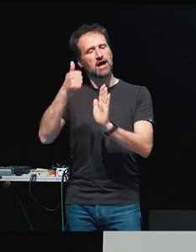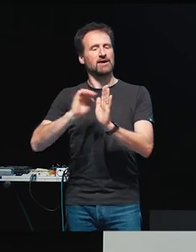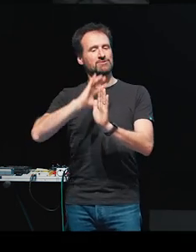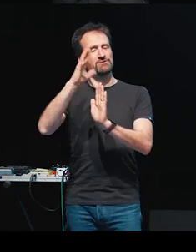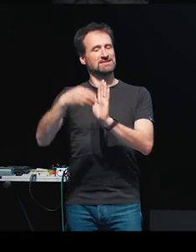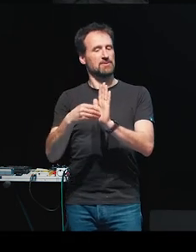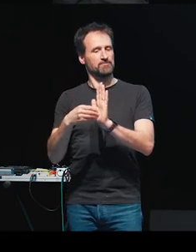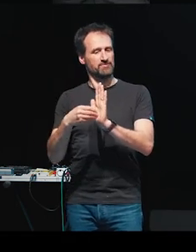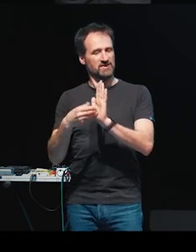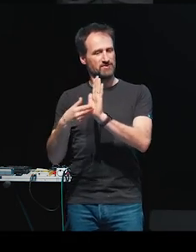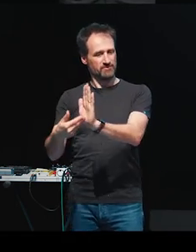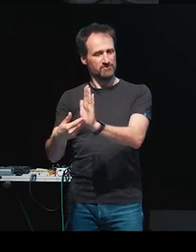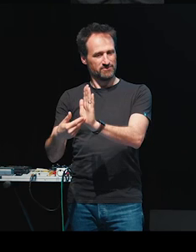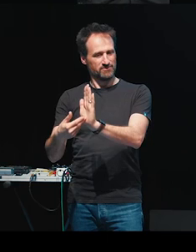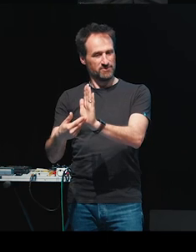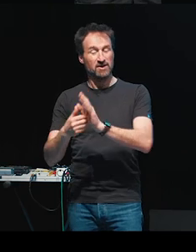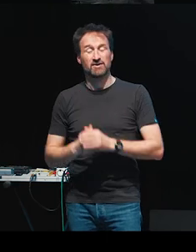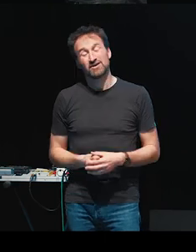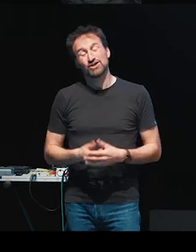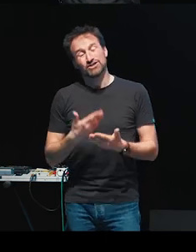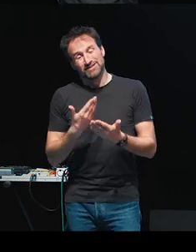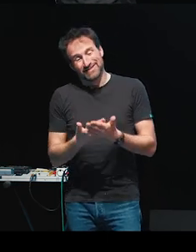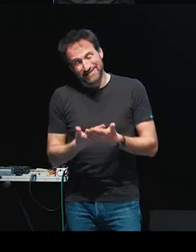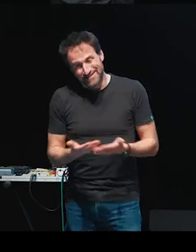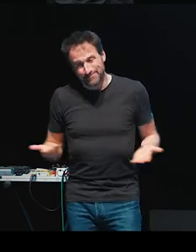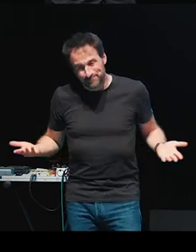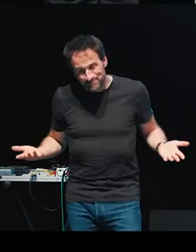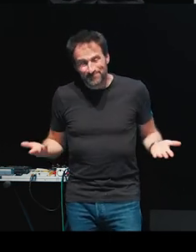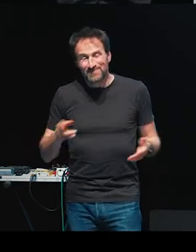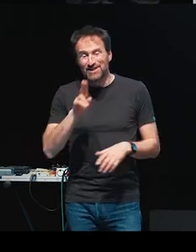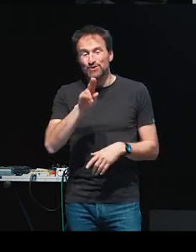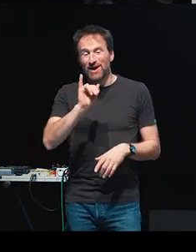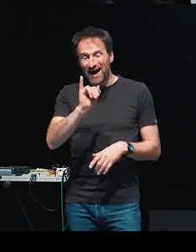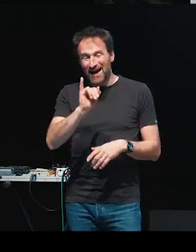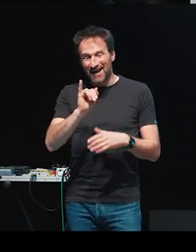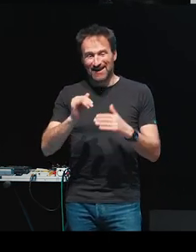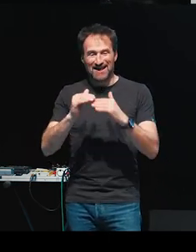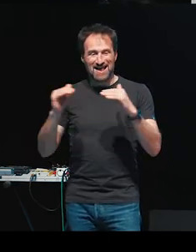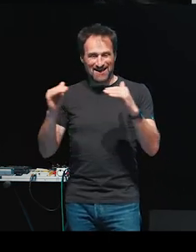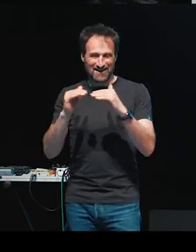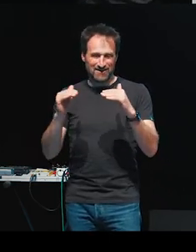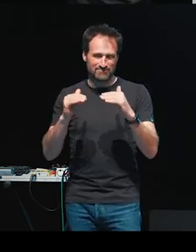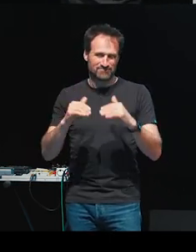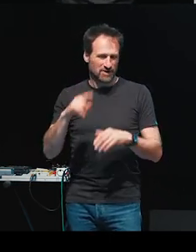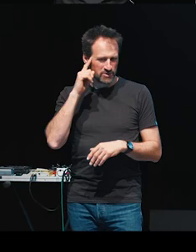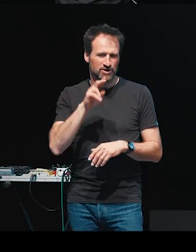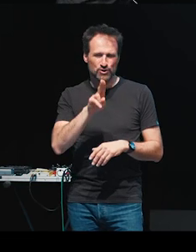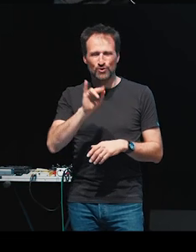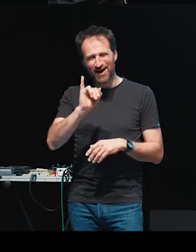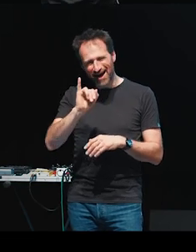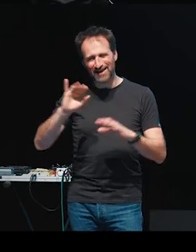And this is something we need to deal with in the UI layer. I think the name UI composition says